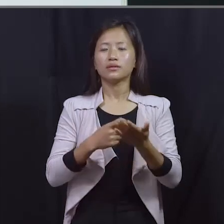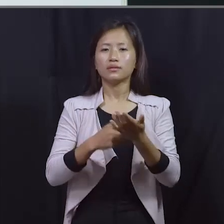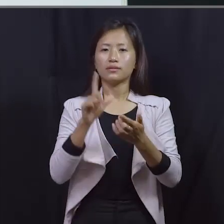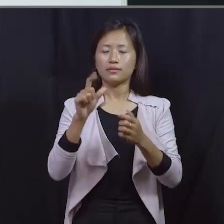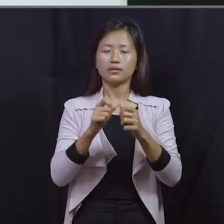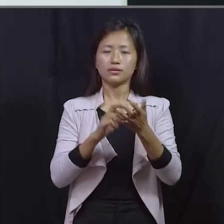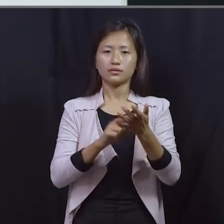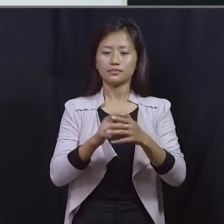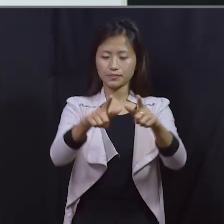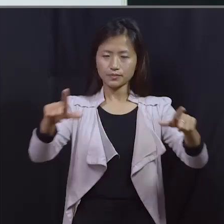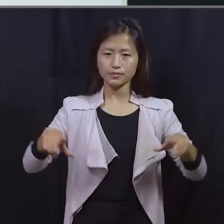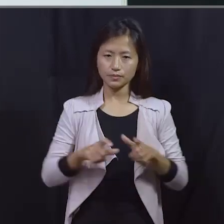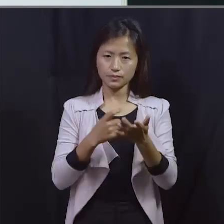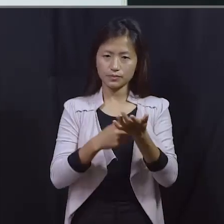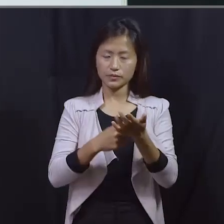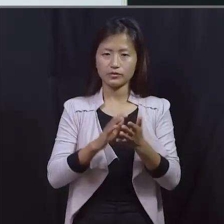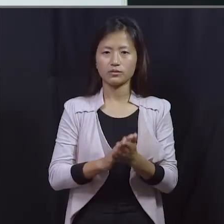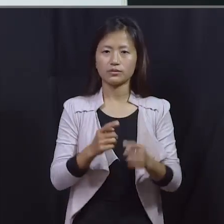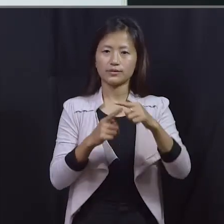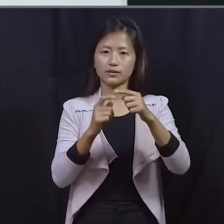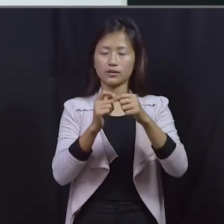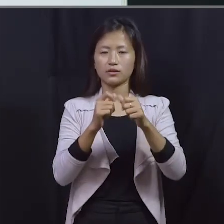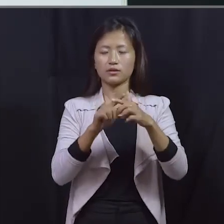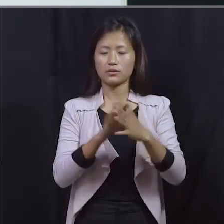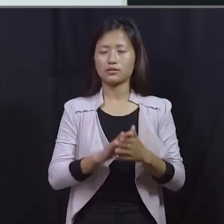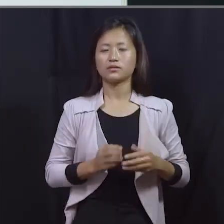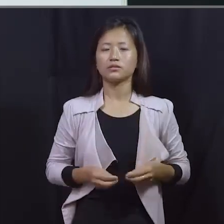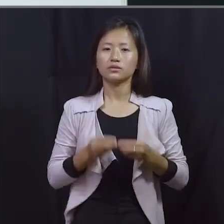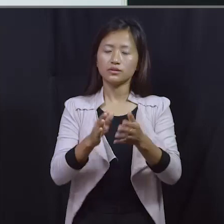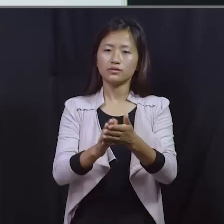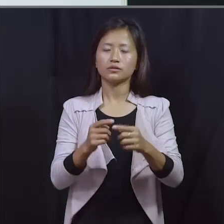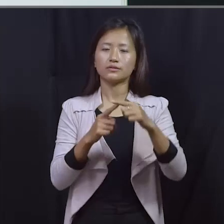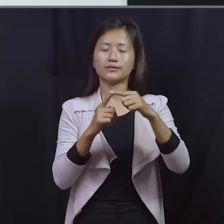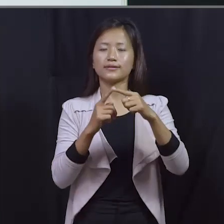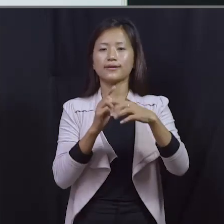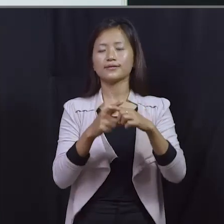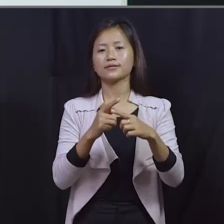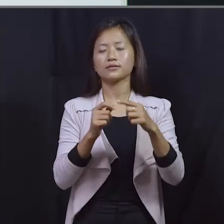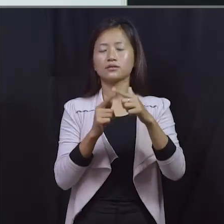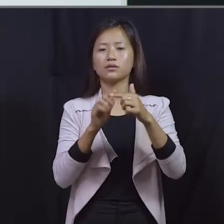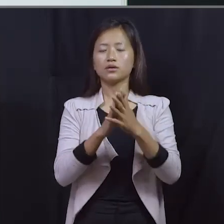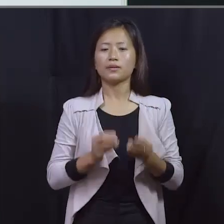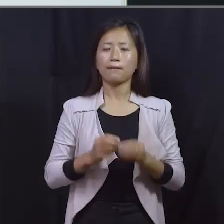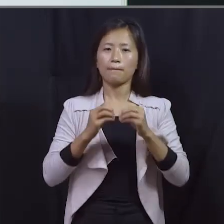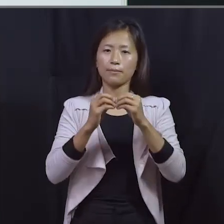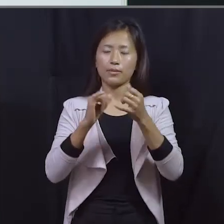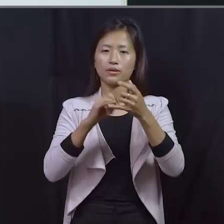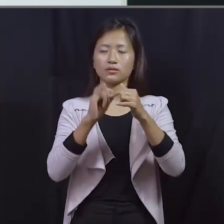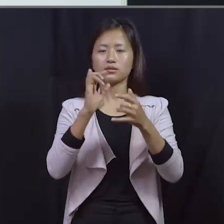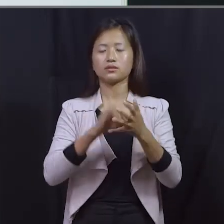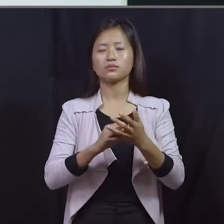on the basis of the productivity or on the quality of the soil. The next point under this